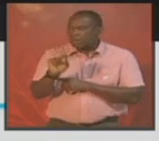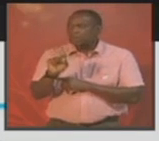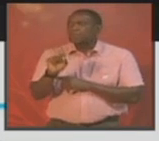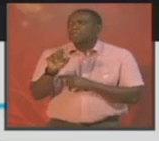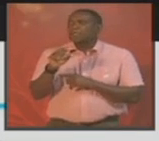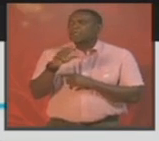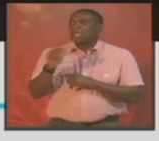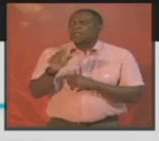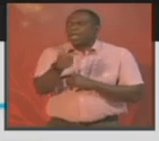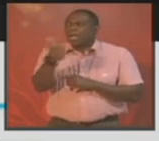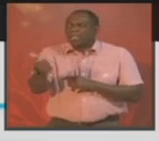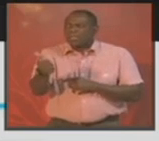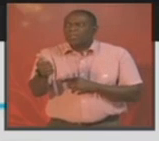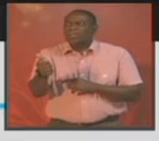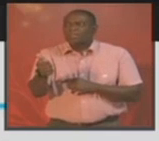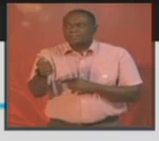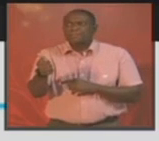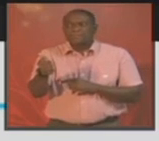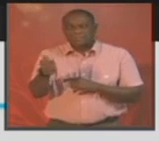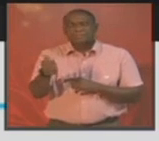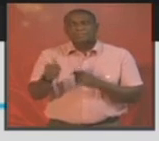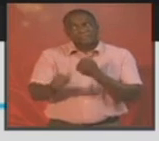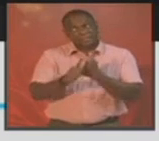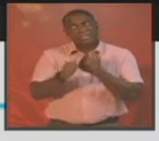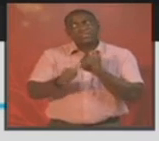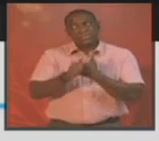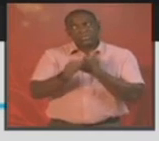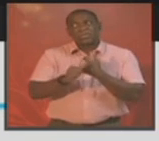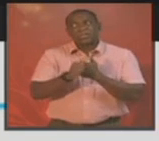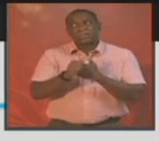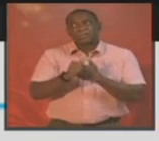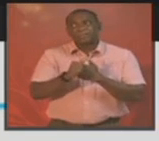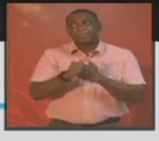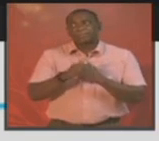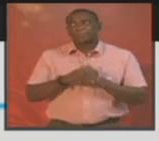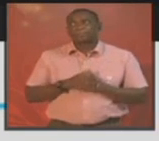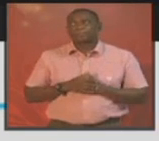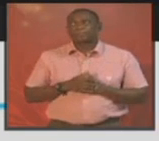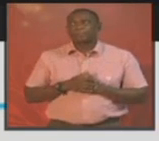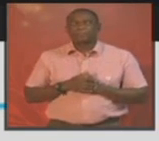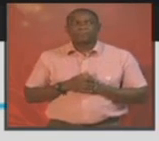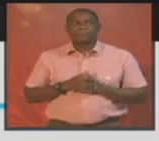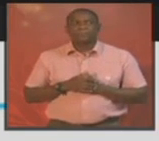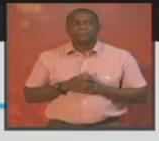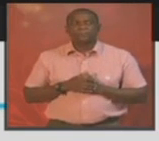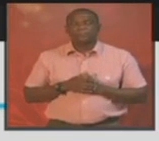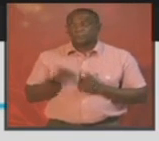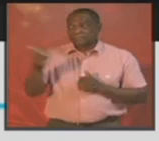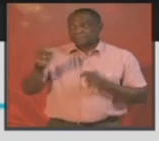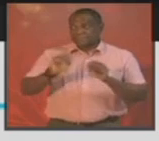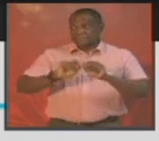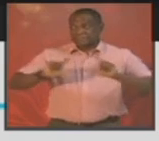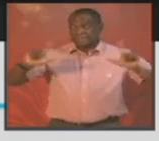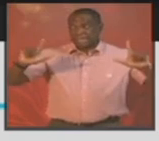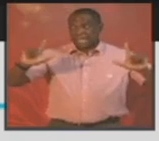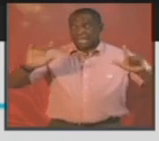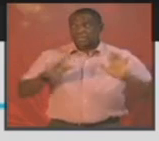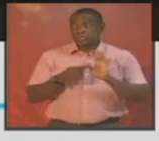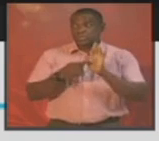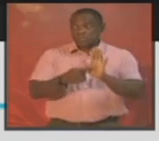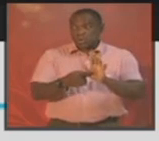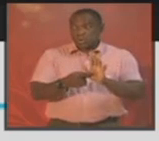Okay. In this slide, we have demonstrated or shown in terms of